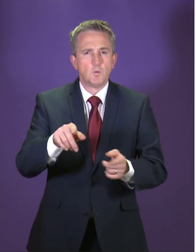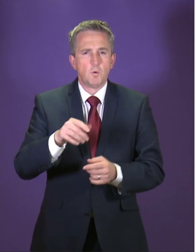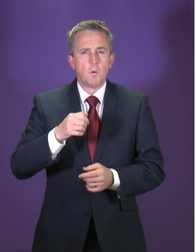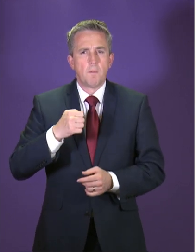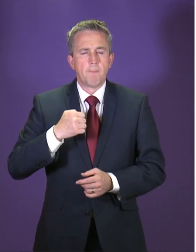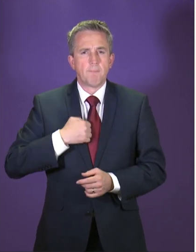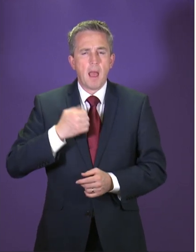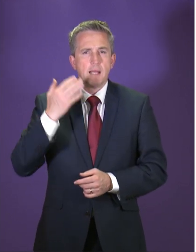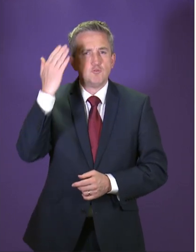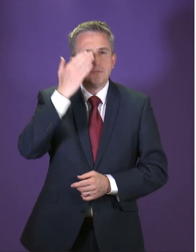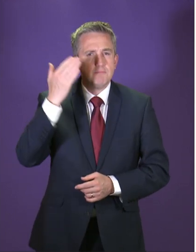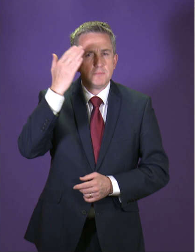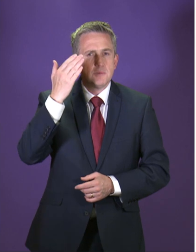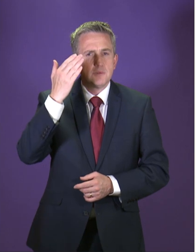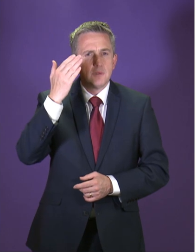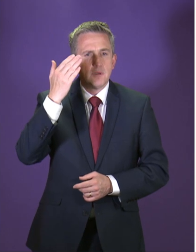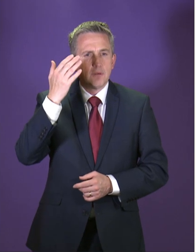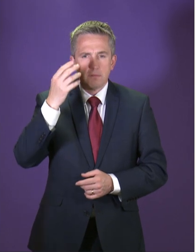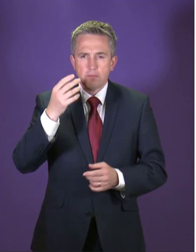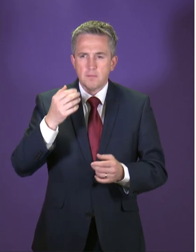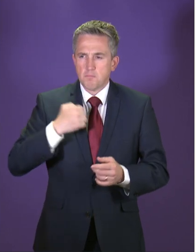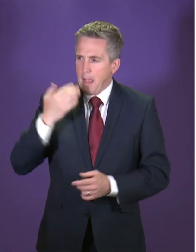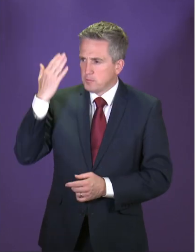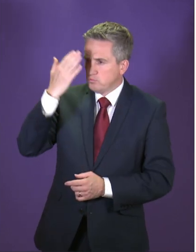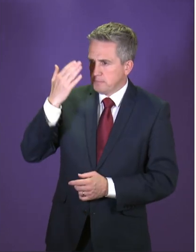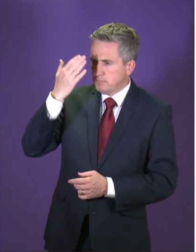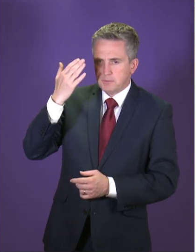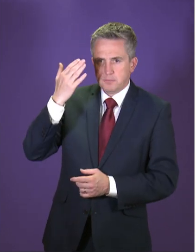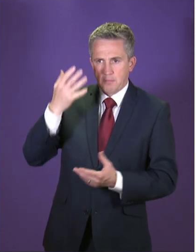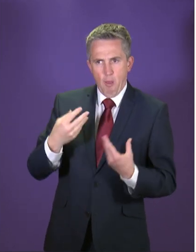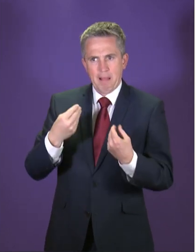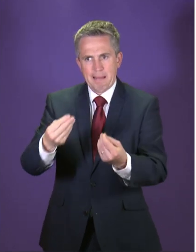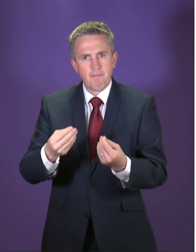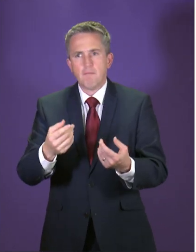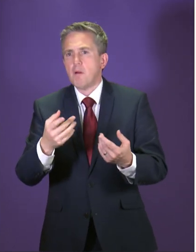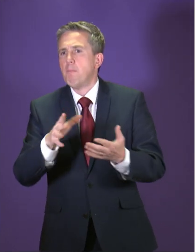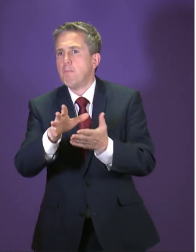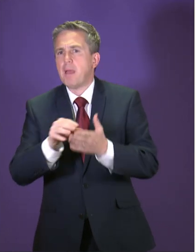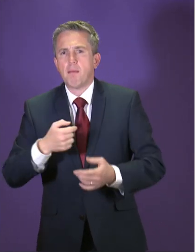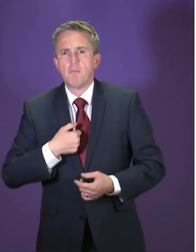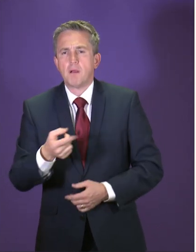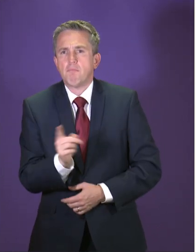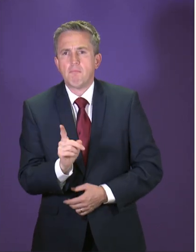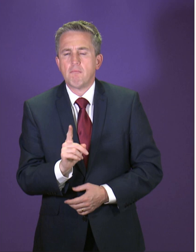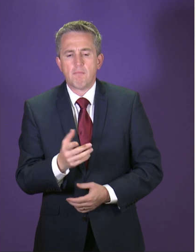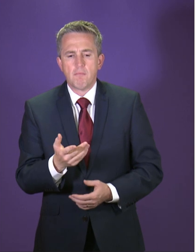Take these dreams for whatever you want to pay me. I want